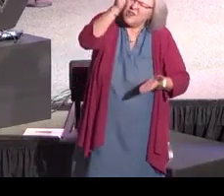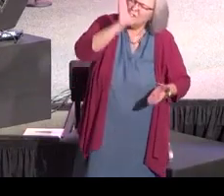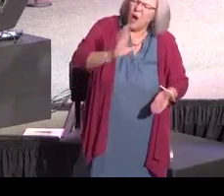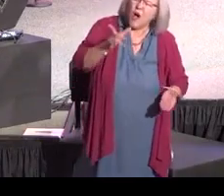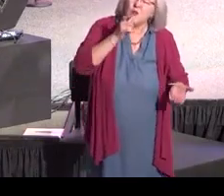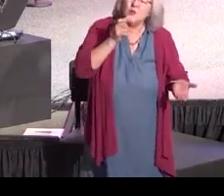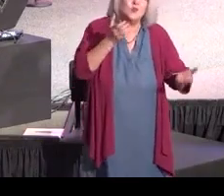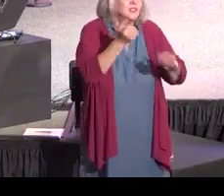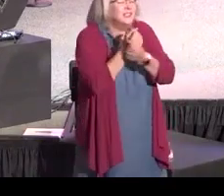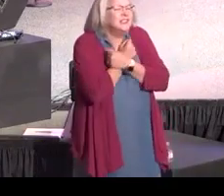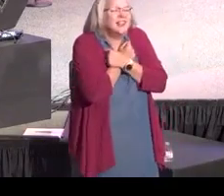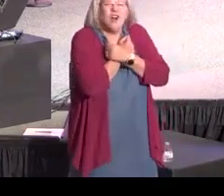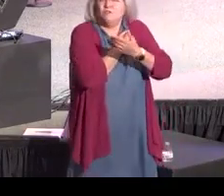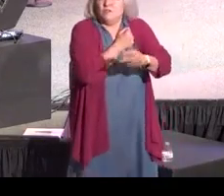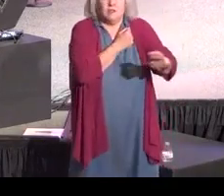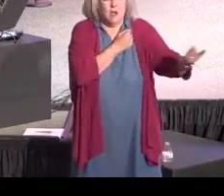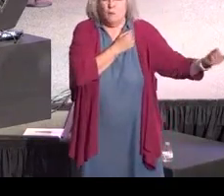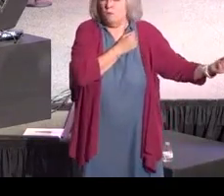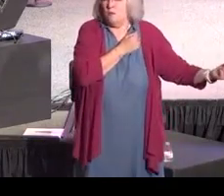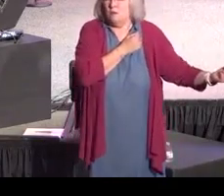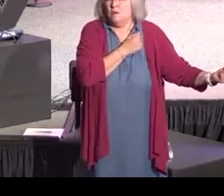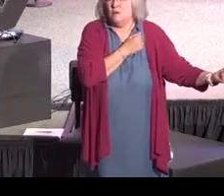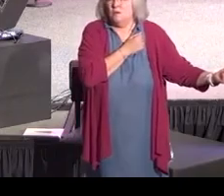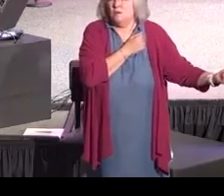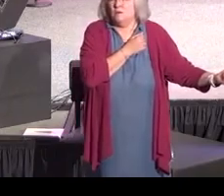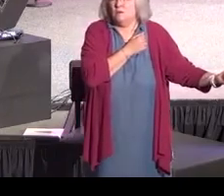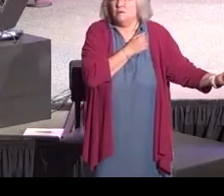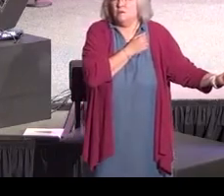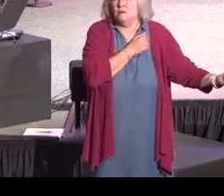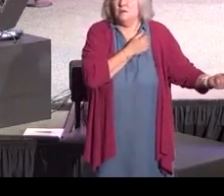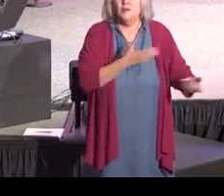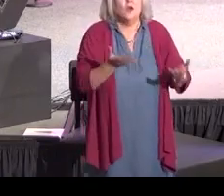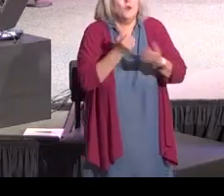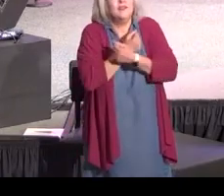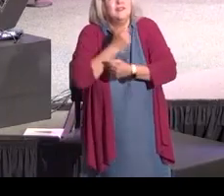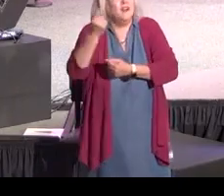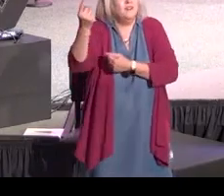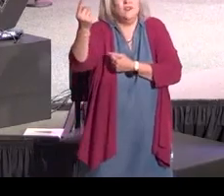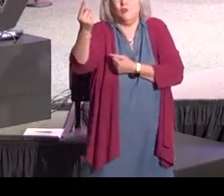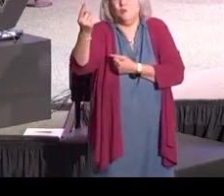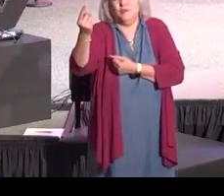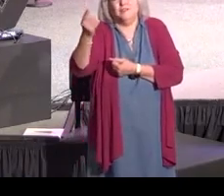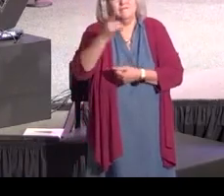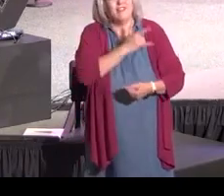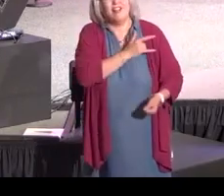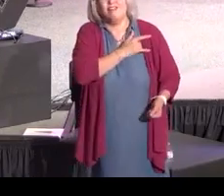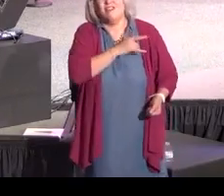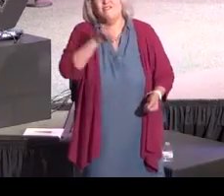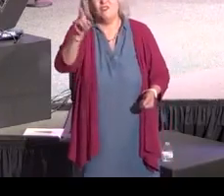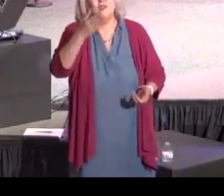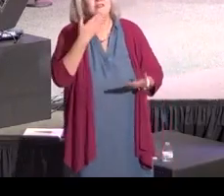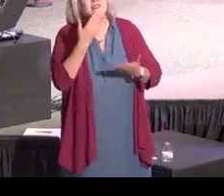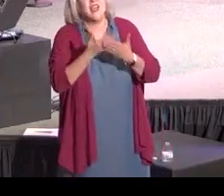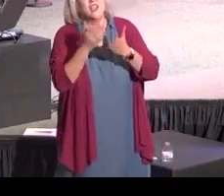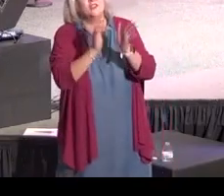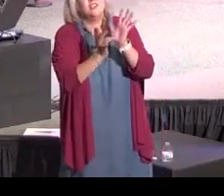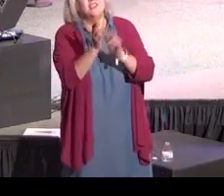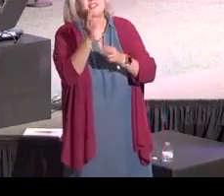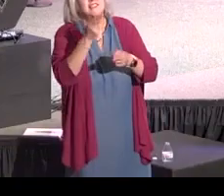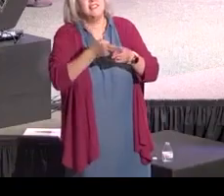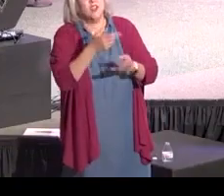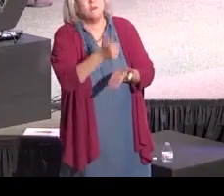I pray that you would remind us of your love for us today here in this place. We love you and we thank you in Jesus' name.